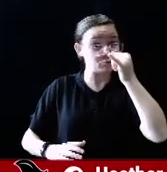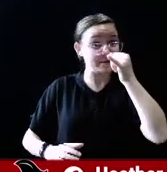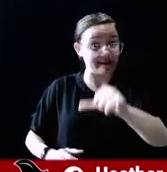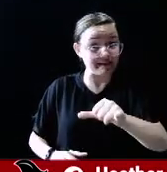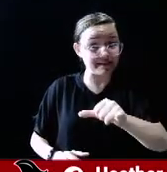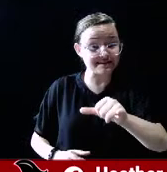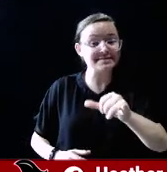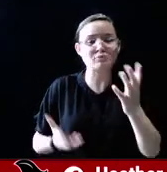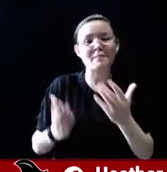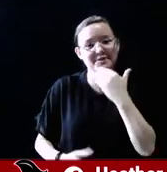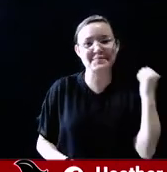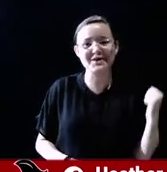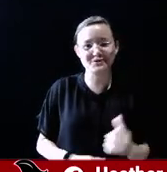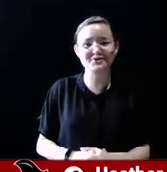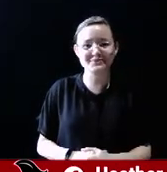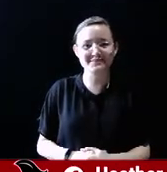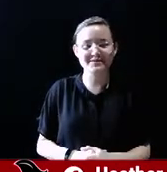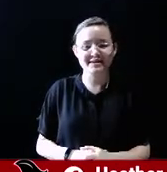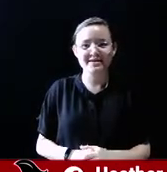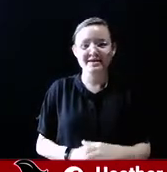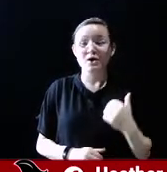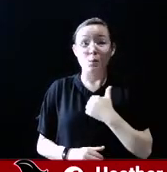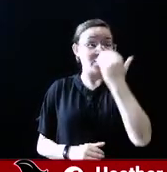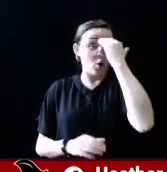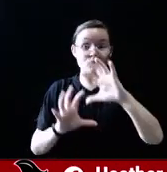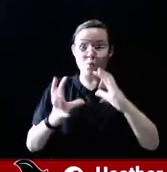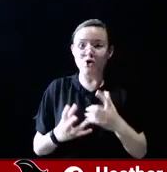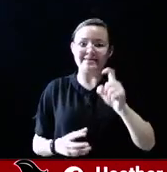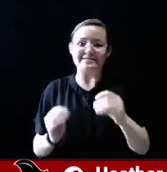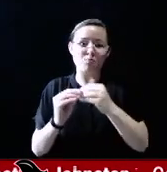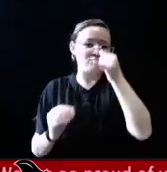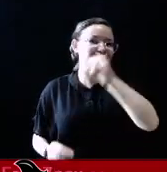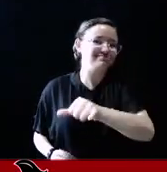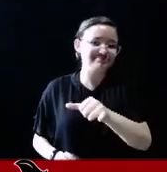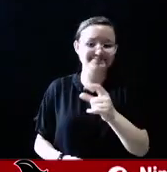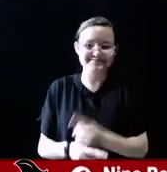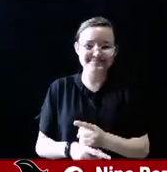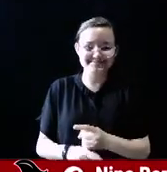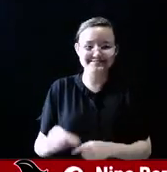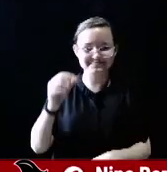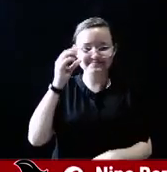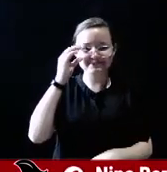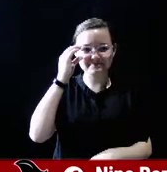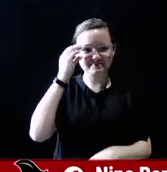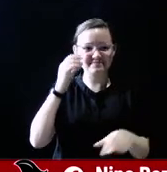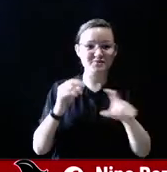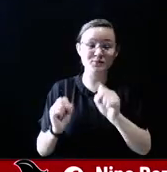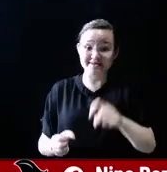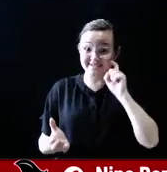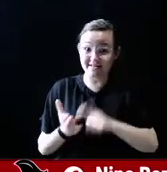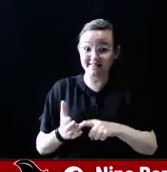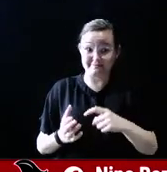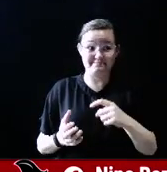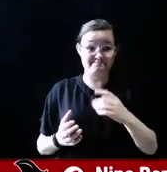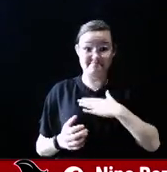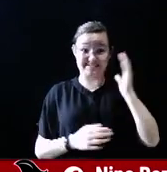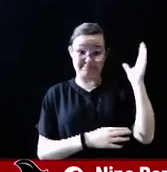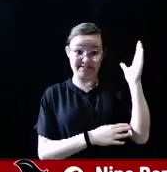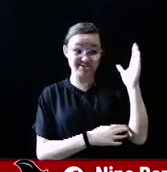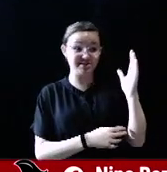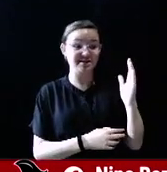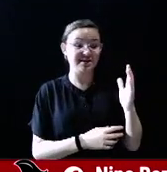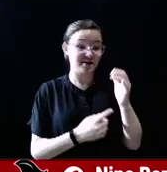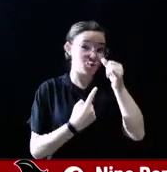sounds, the better. We all know the world needs more ridiculousness. As you can tell from this speech,